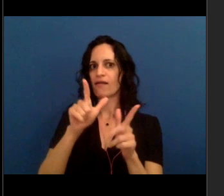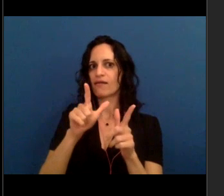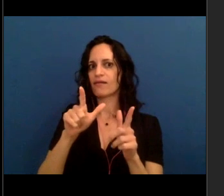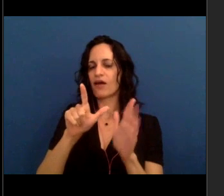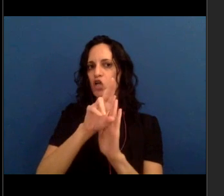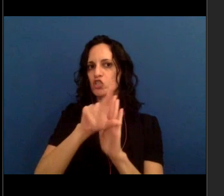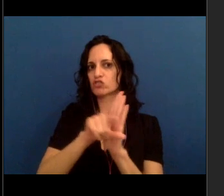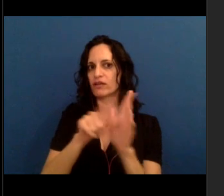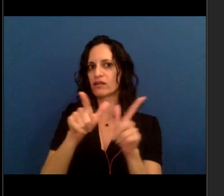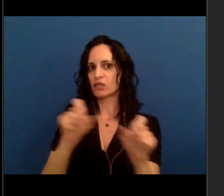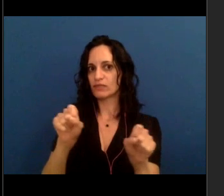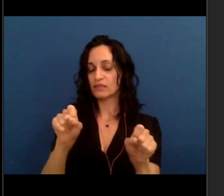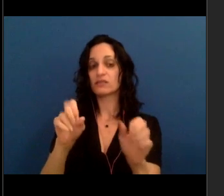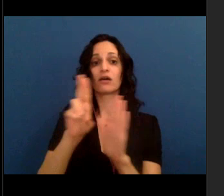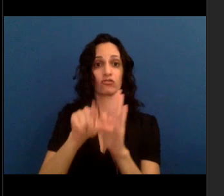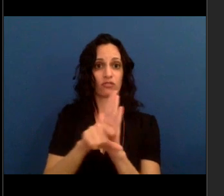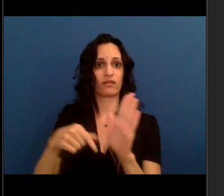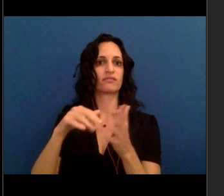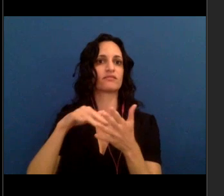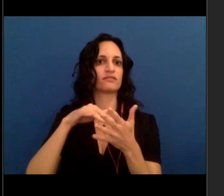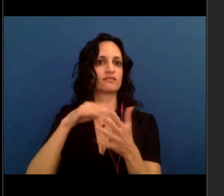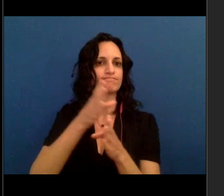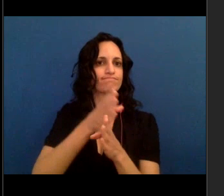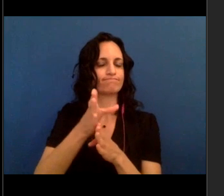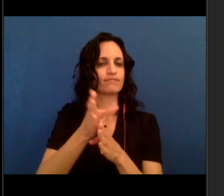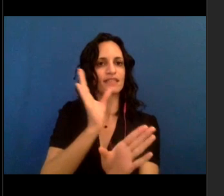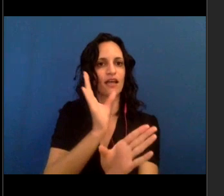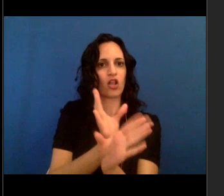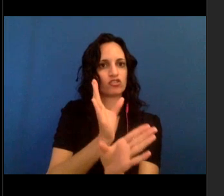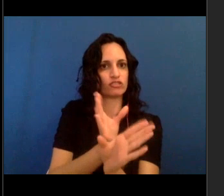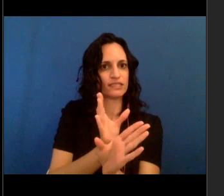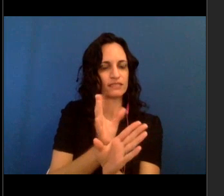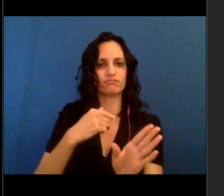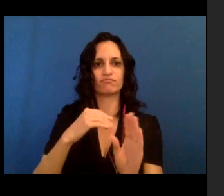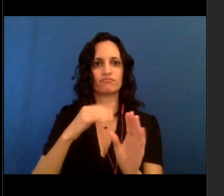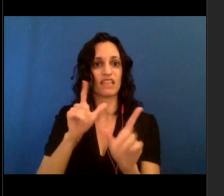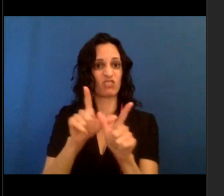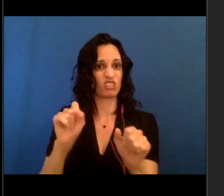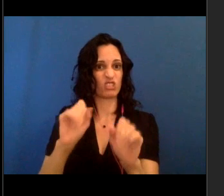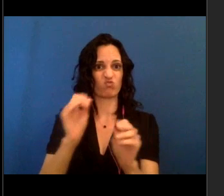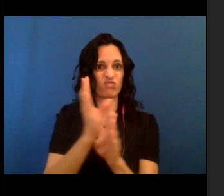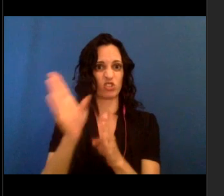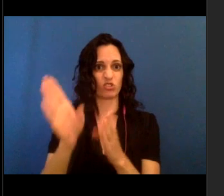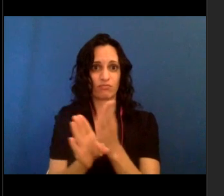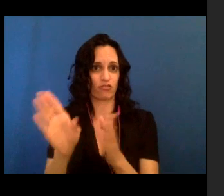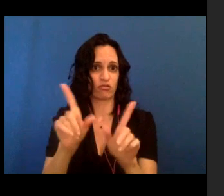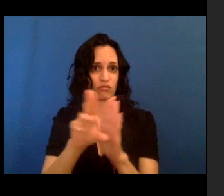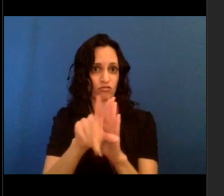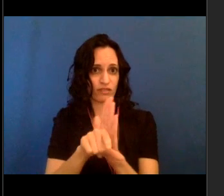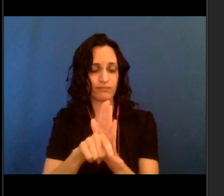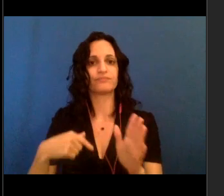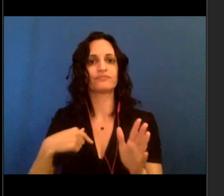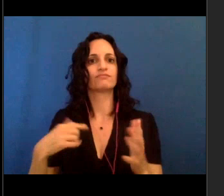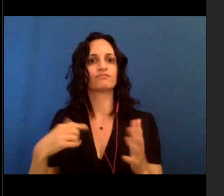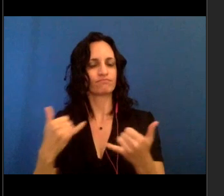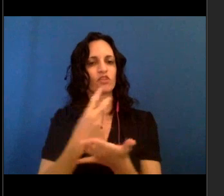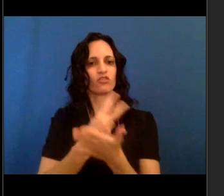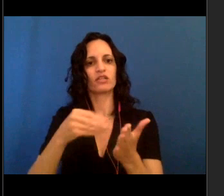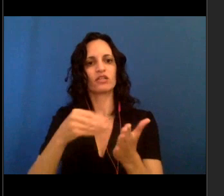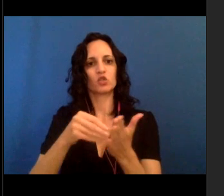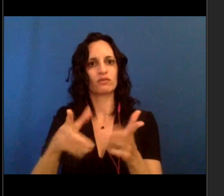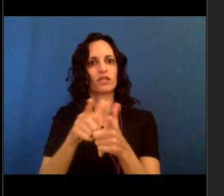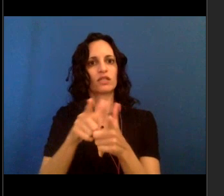and psychology in undergrad. I didn't major or minor in linguistics. I'm currently a grad student in a linguistics department at a